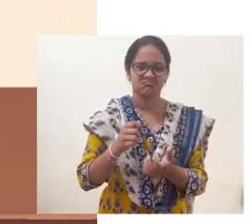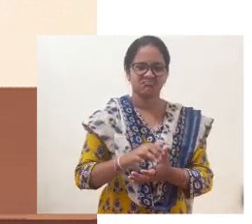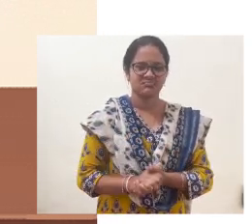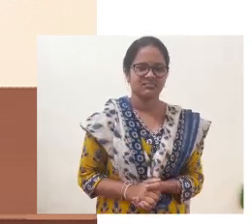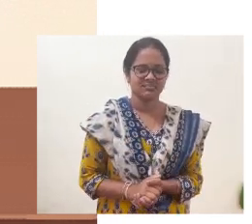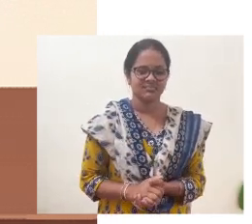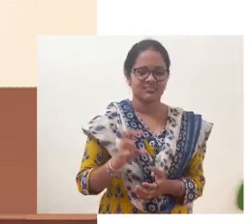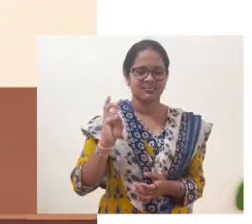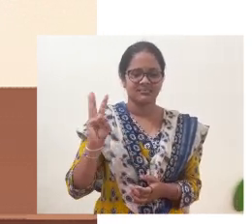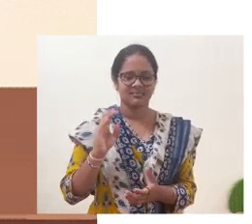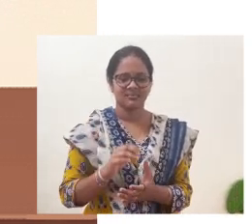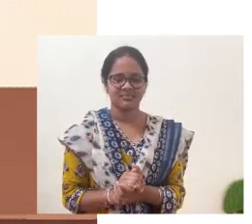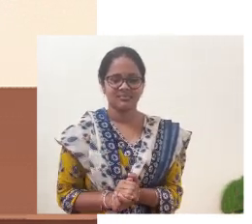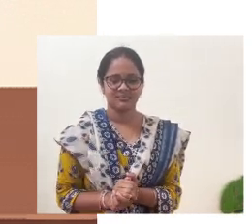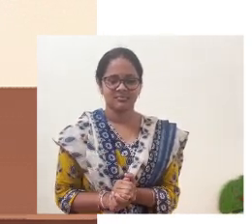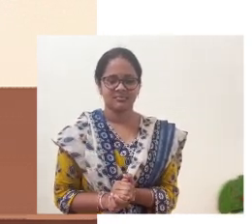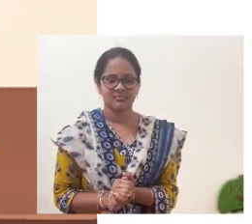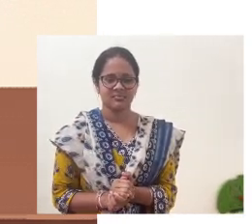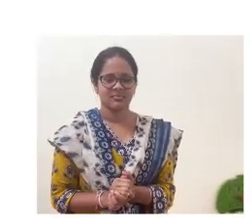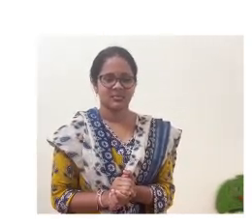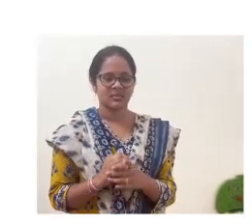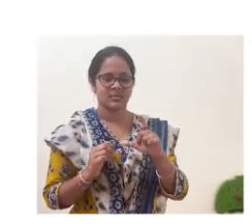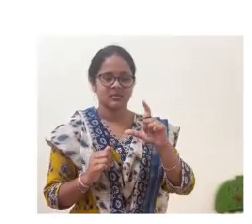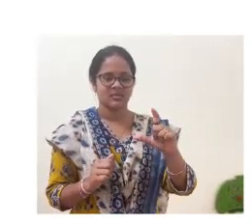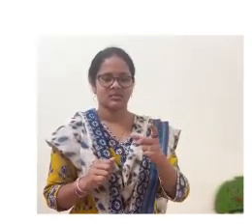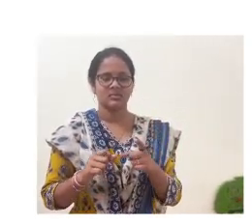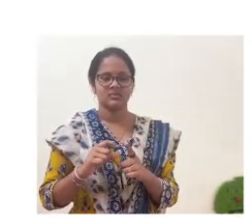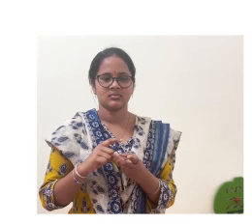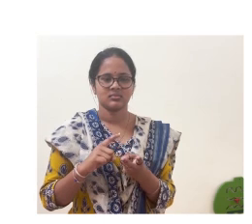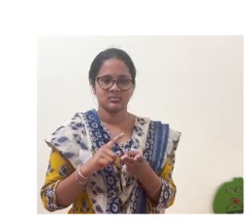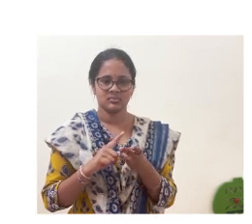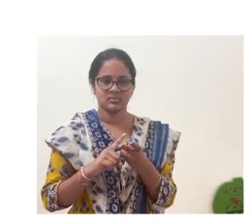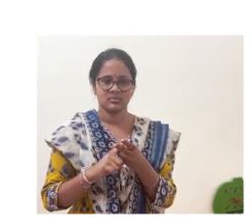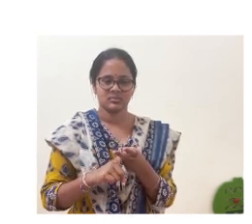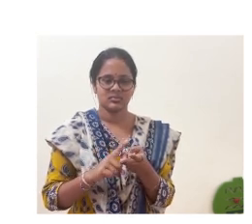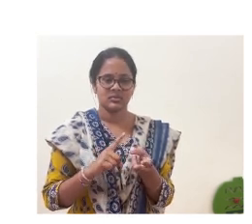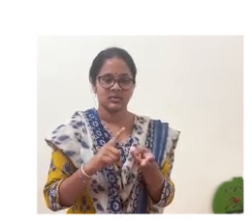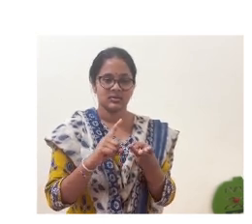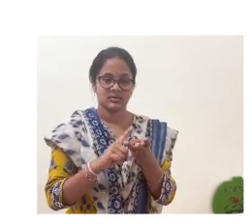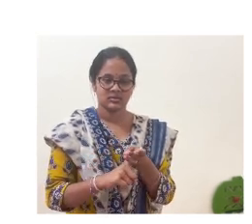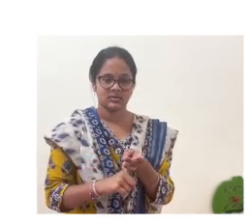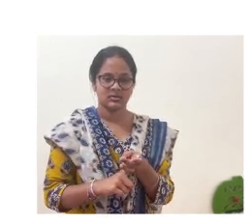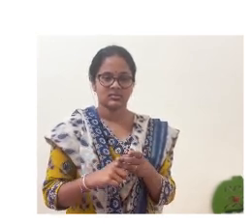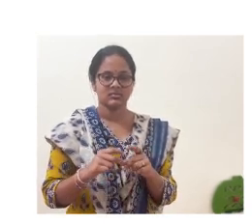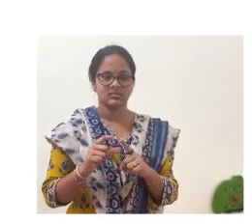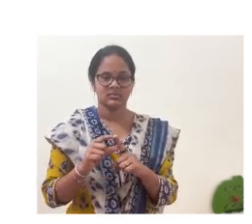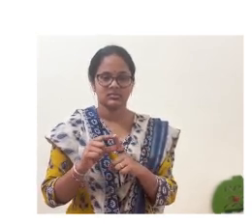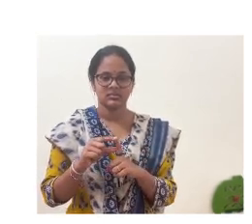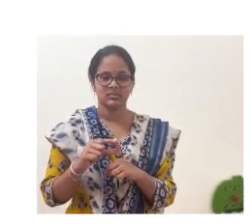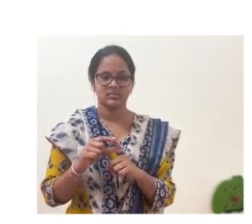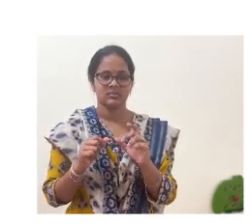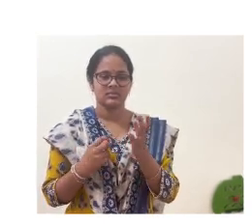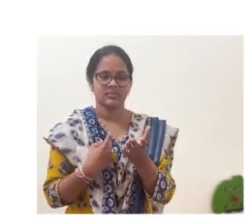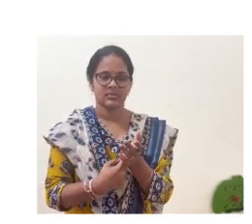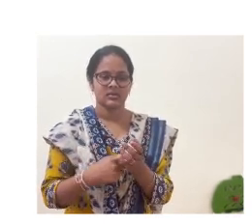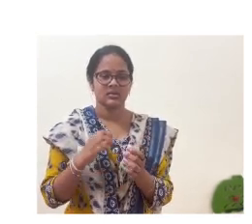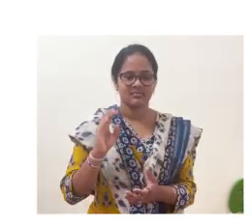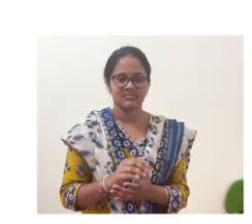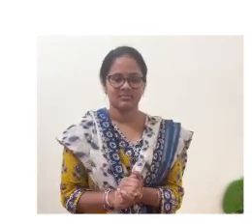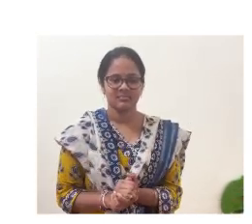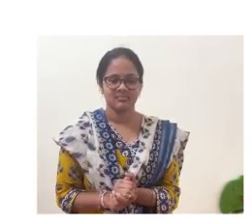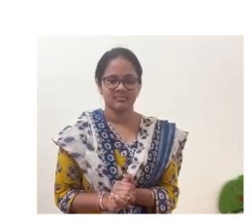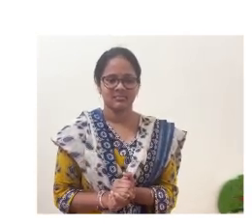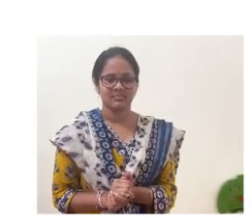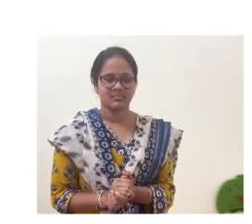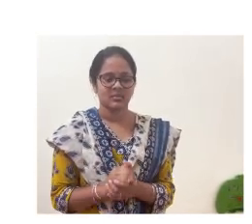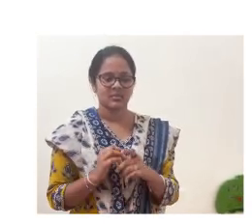print, magnifiers, or bright light. Leprosy cured persons. A person who had leprosy but